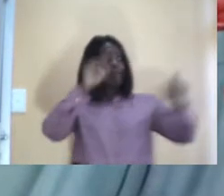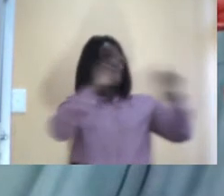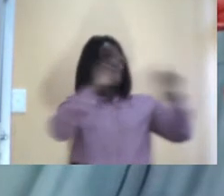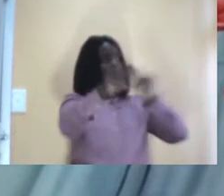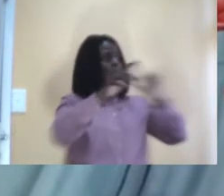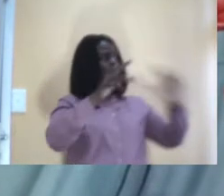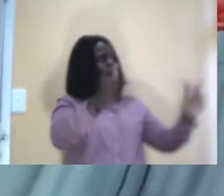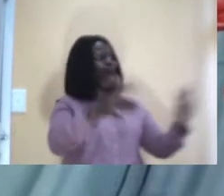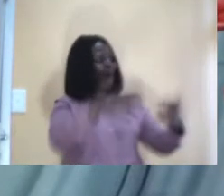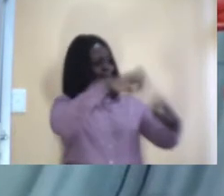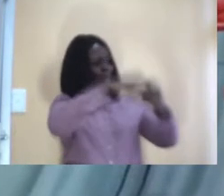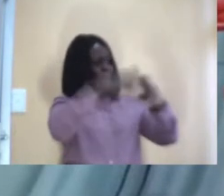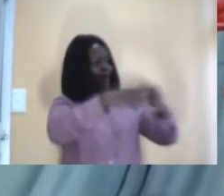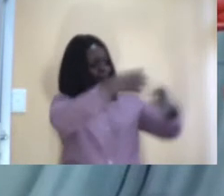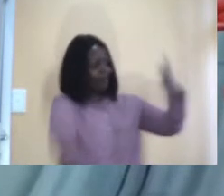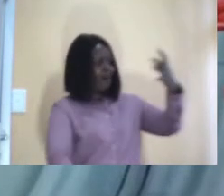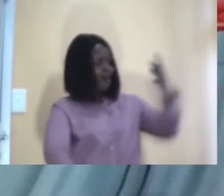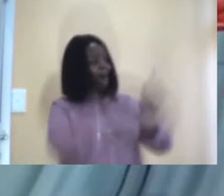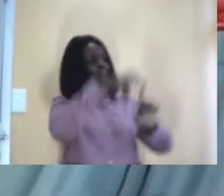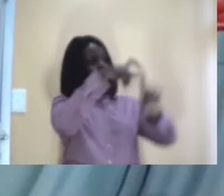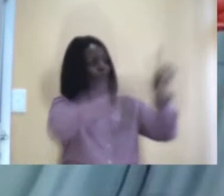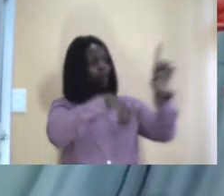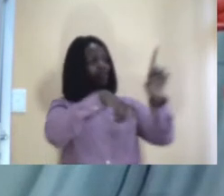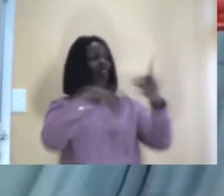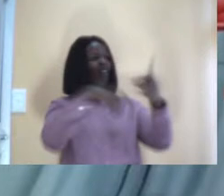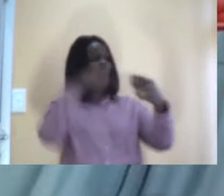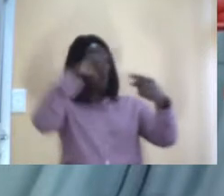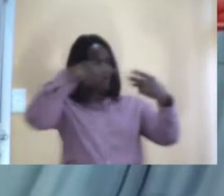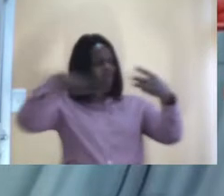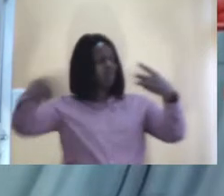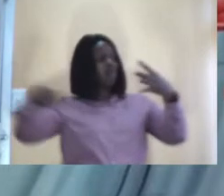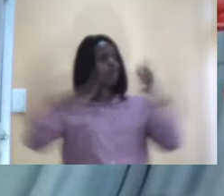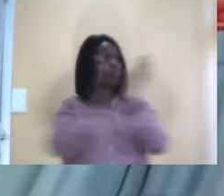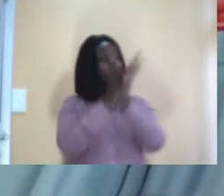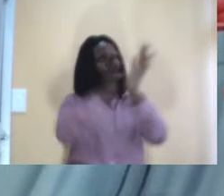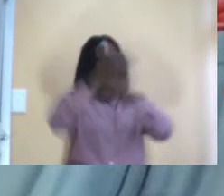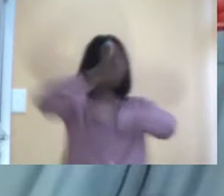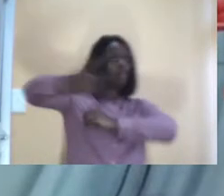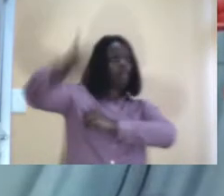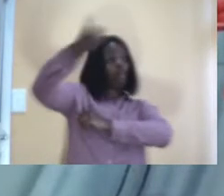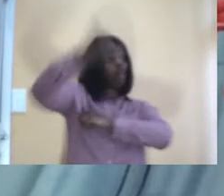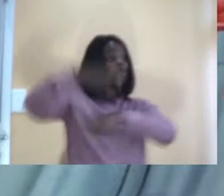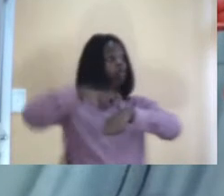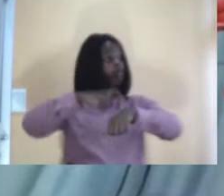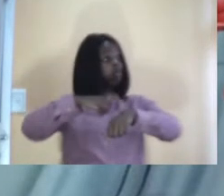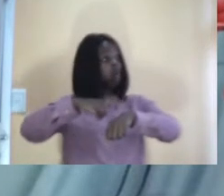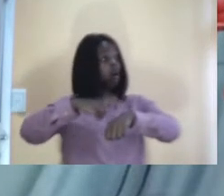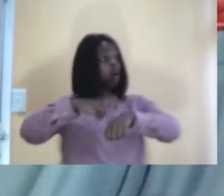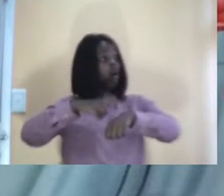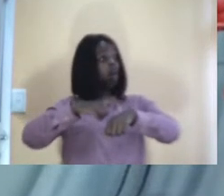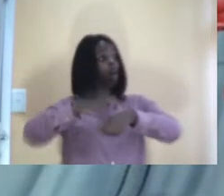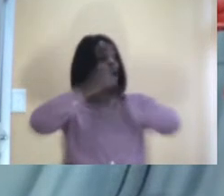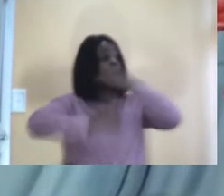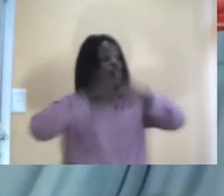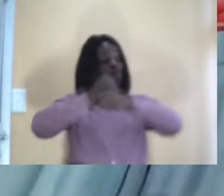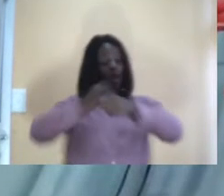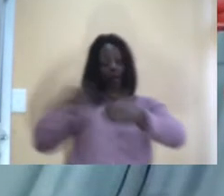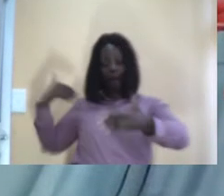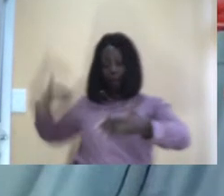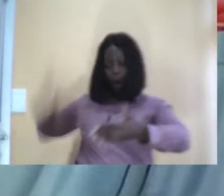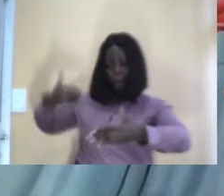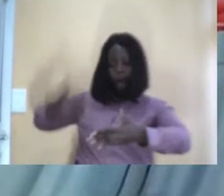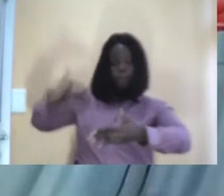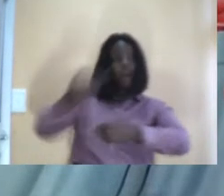areas of concern from the Auditor General audit report, because for three consecutive years, this department